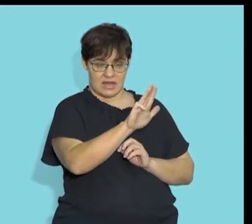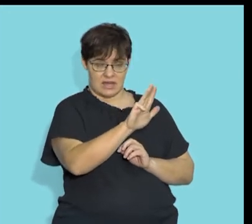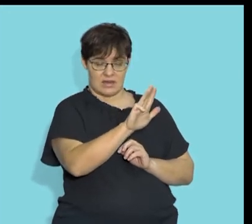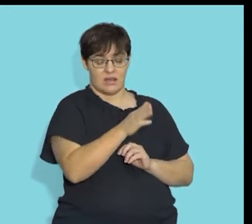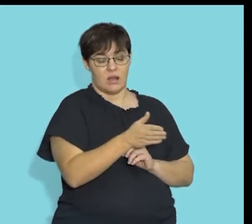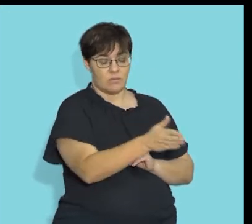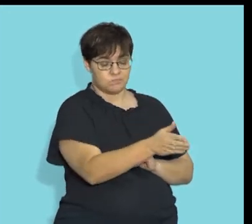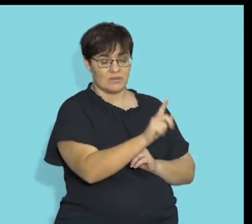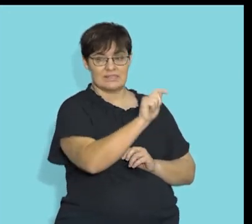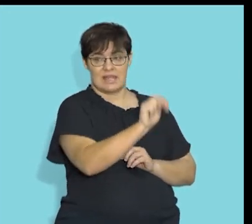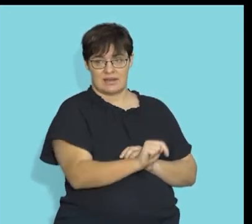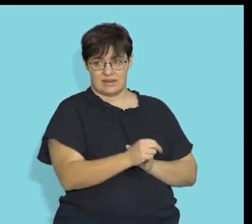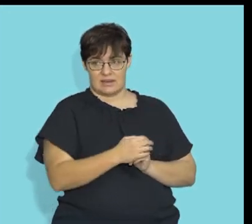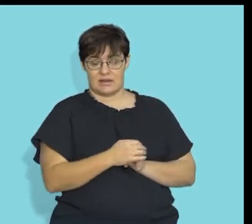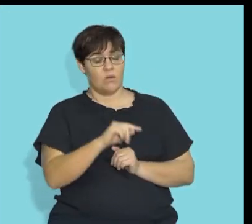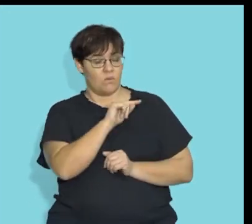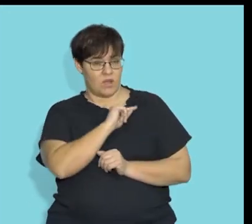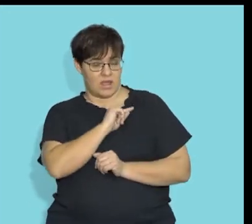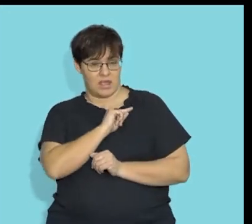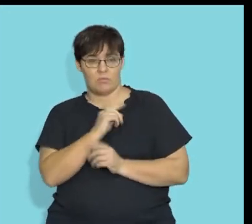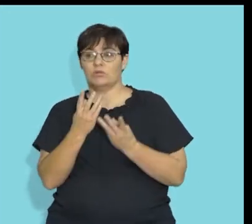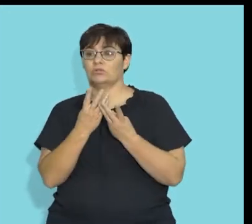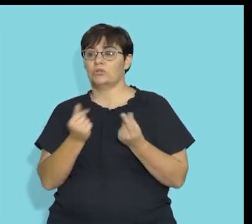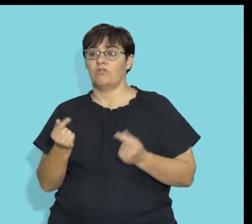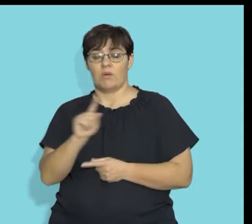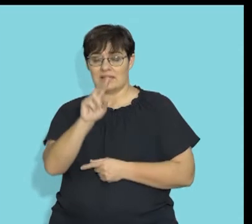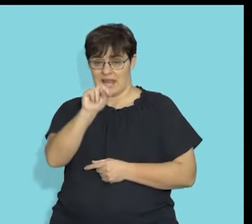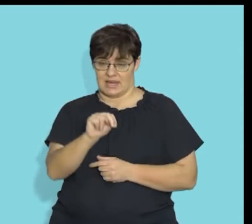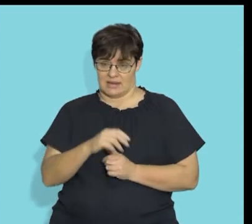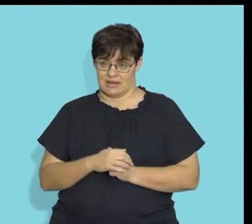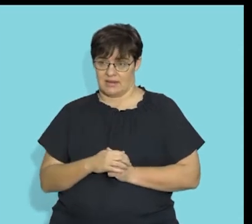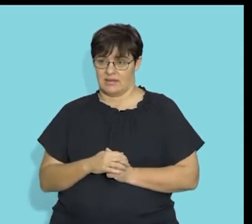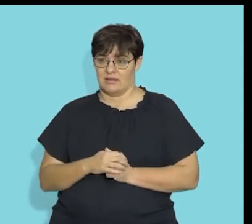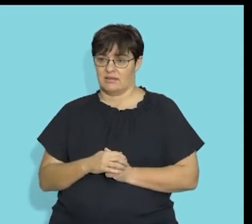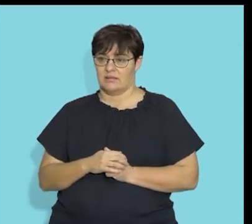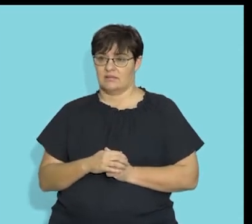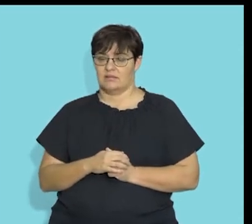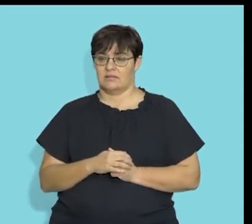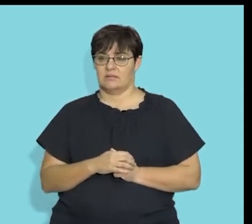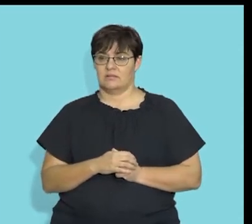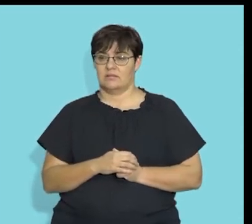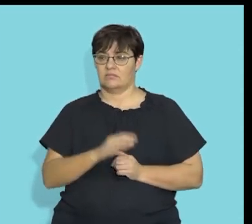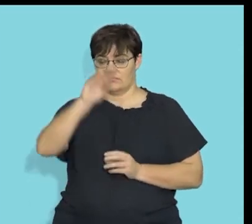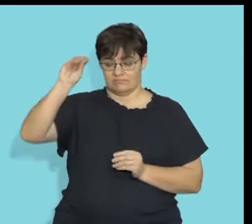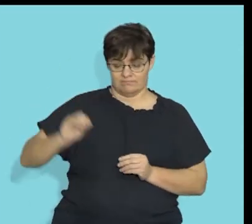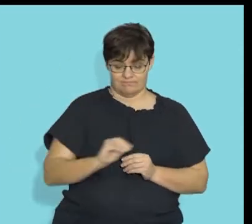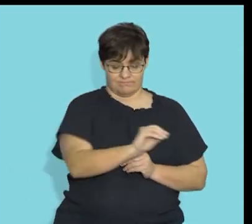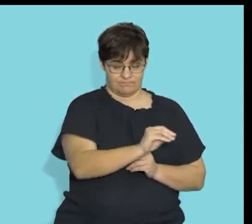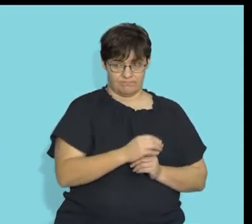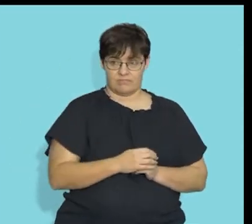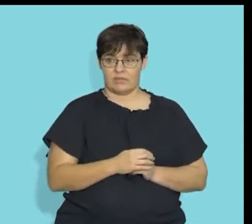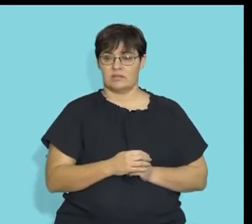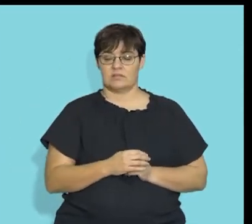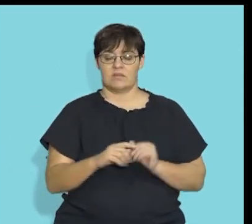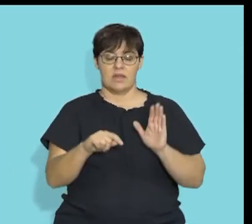25,939 n for Tn because I am solving for n. So this is going to be substituted in over